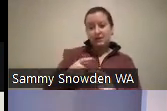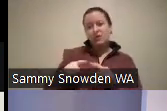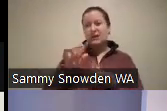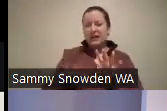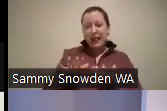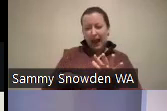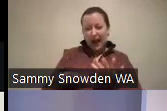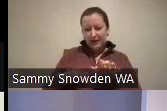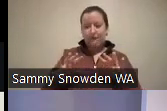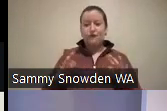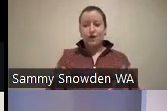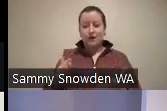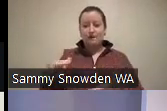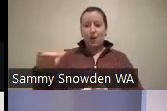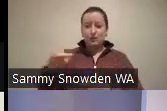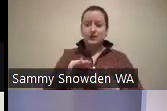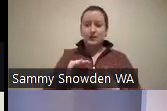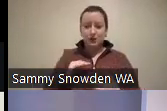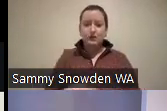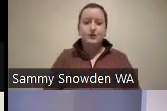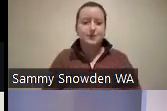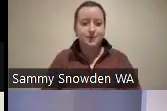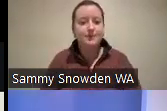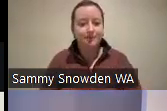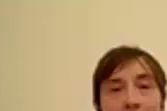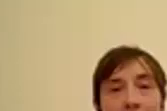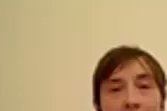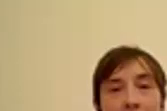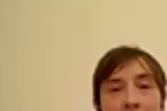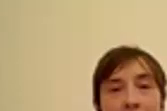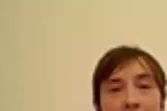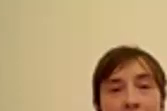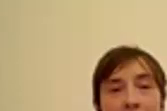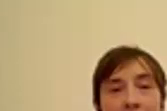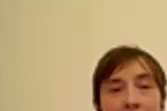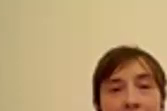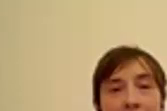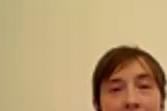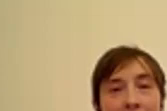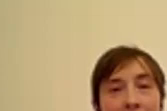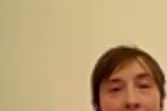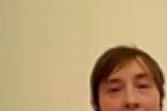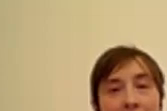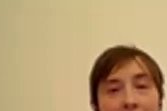us. That's not a problem. And I will stop sharing now. And then, yeah,